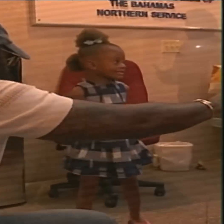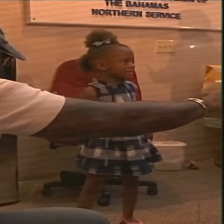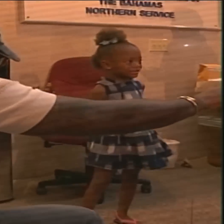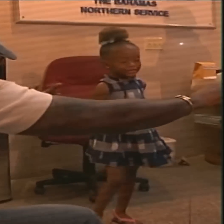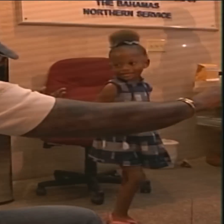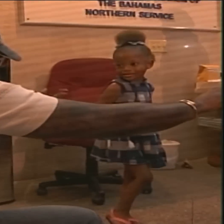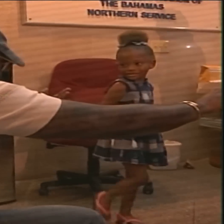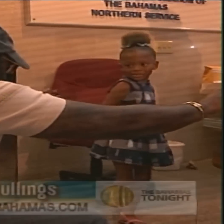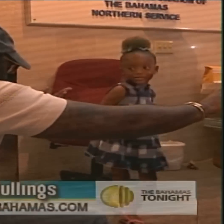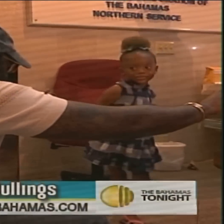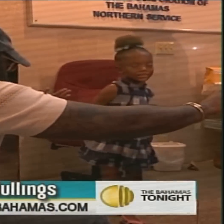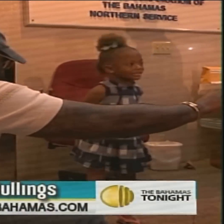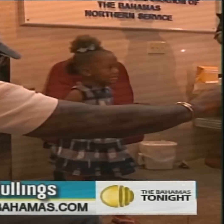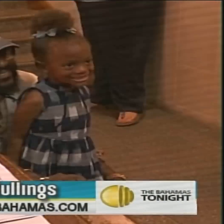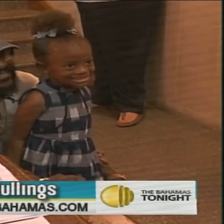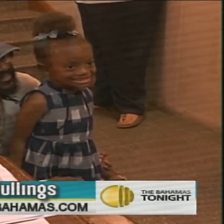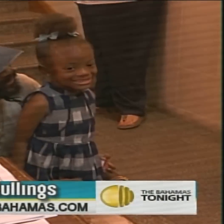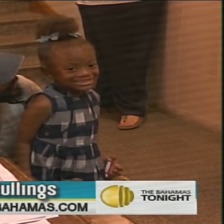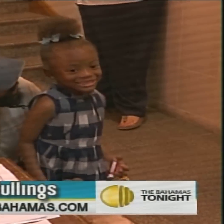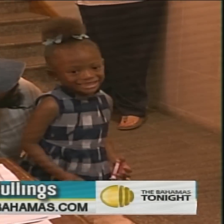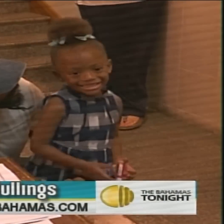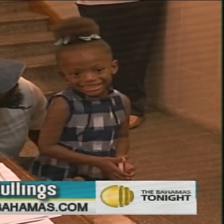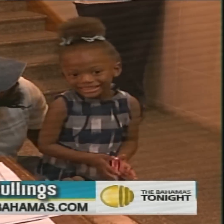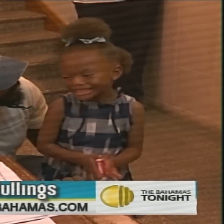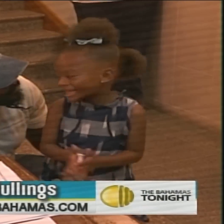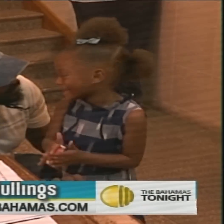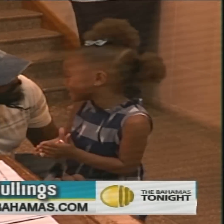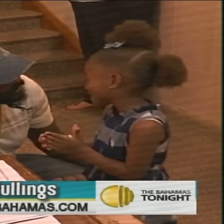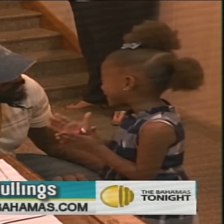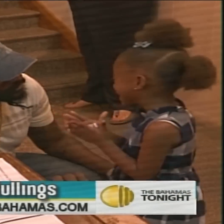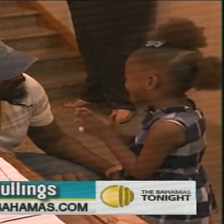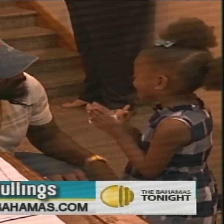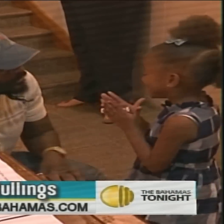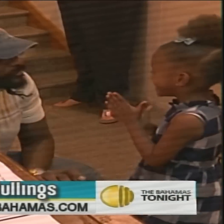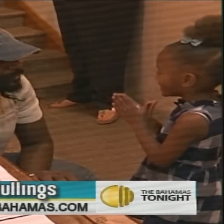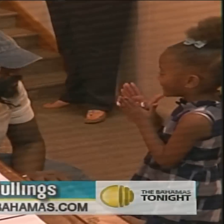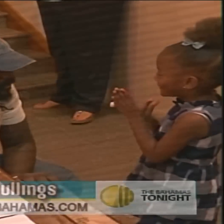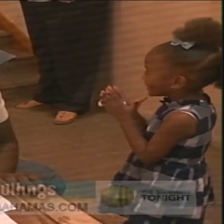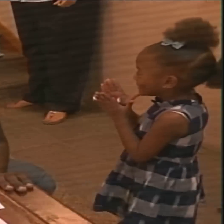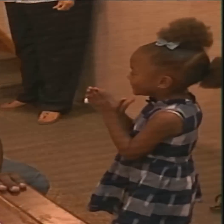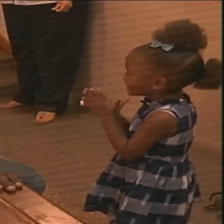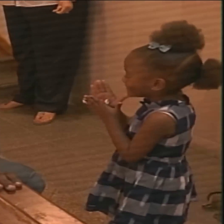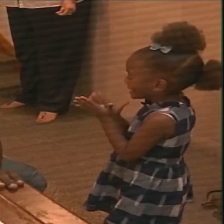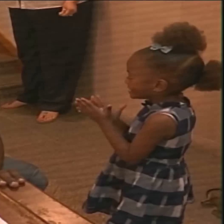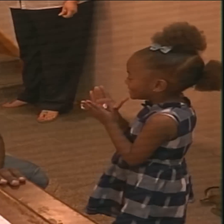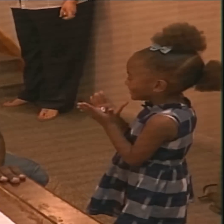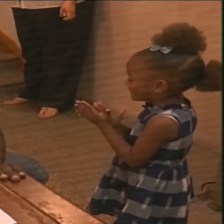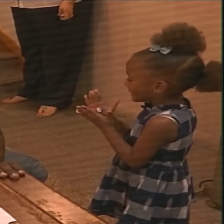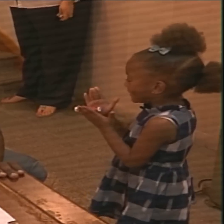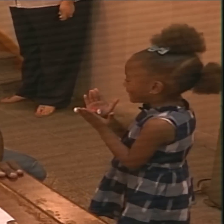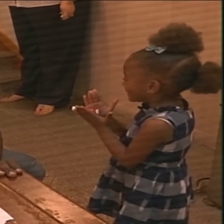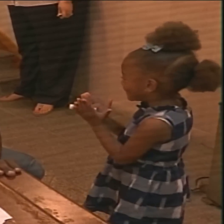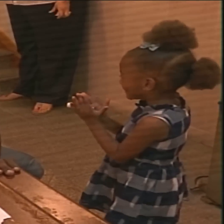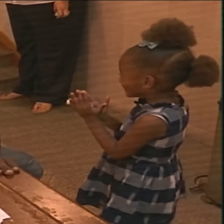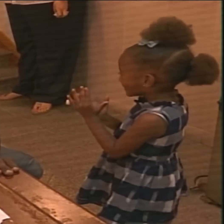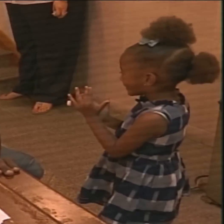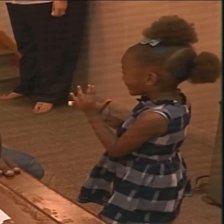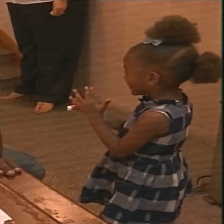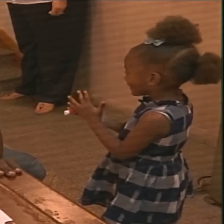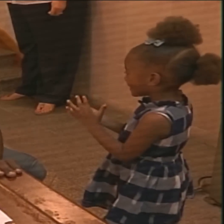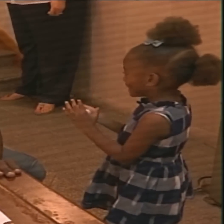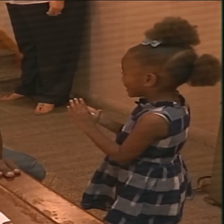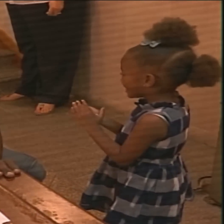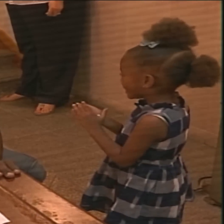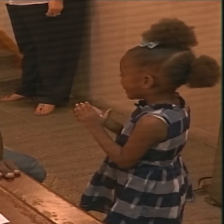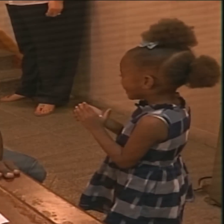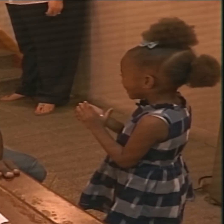a.k.a. Mr. Singy Singy, is no stranger to the Bahamas. Despite the postponement of the concert, Riley says it's always a pleasure